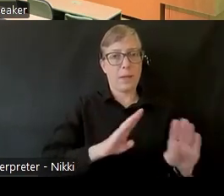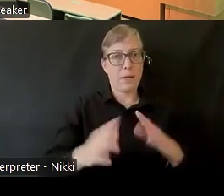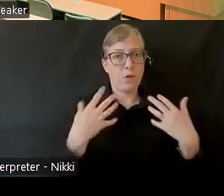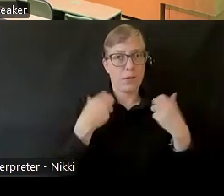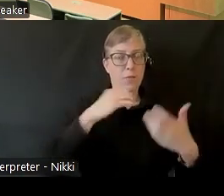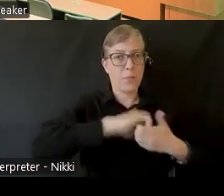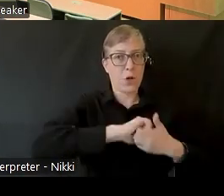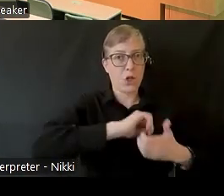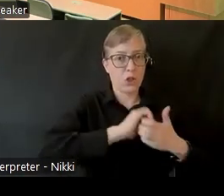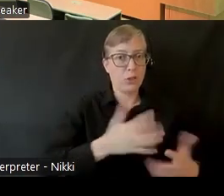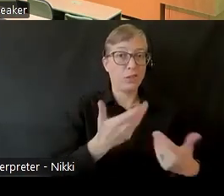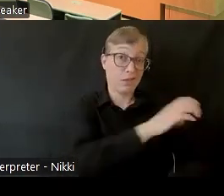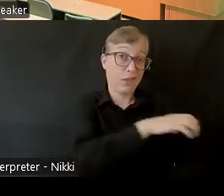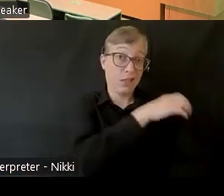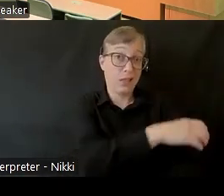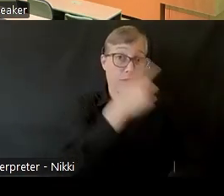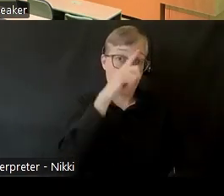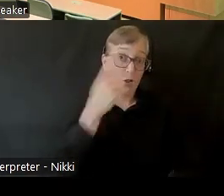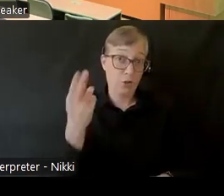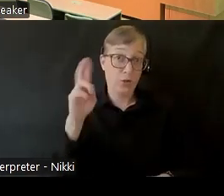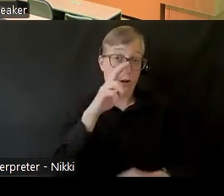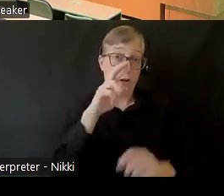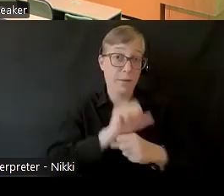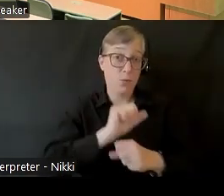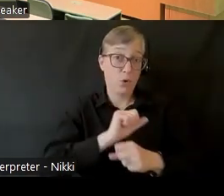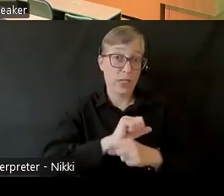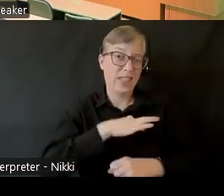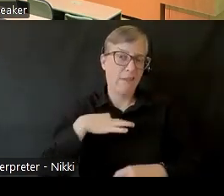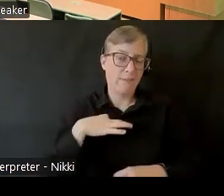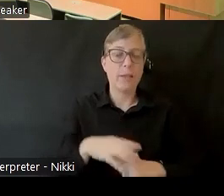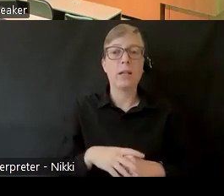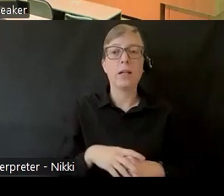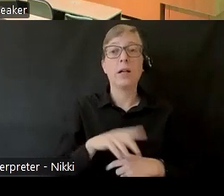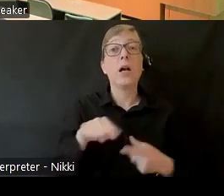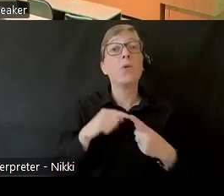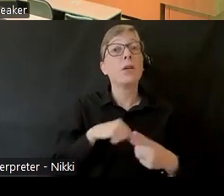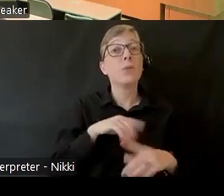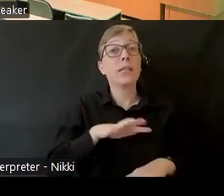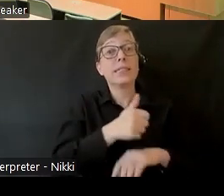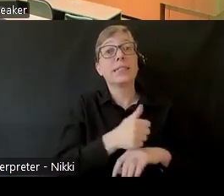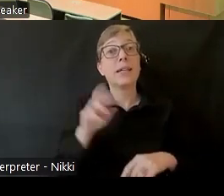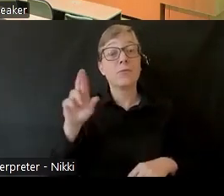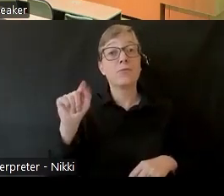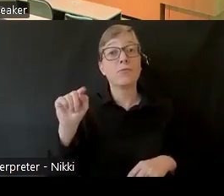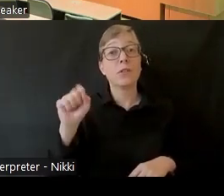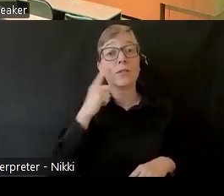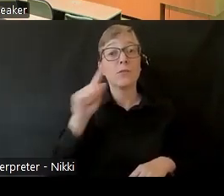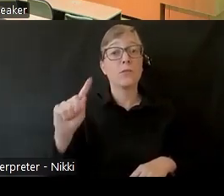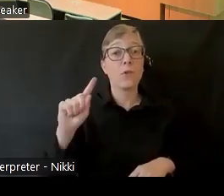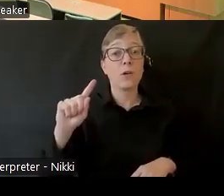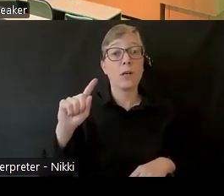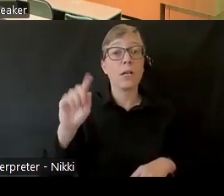is the clinic for the UR employees. When we set up the rates for BHP, we did